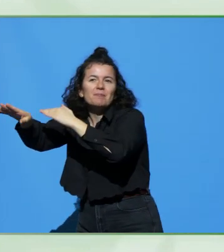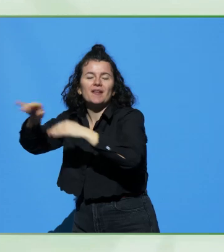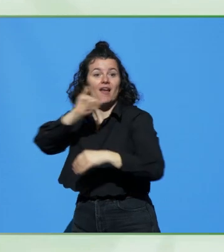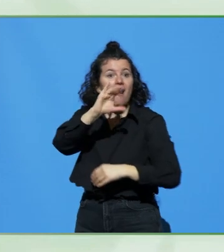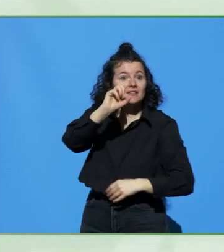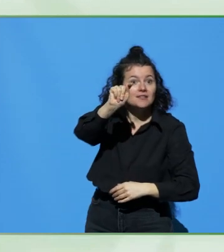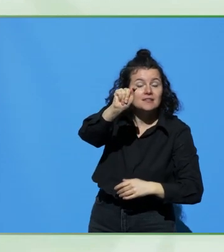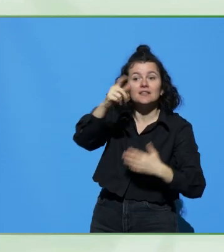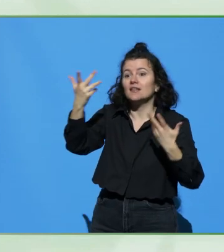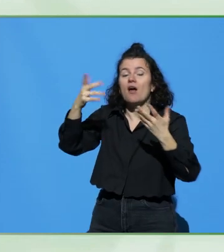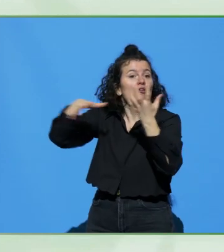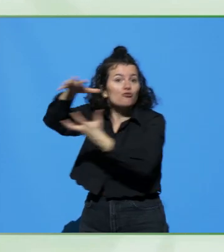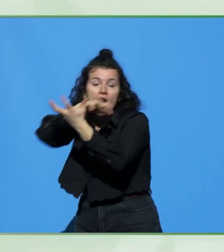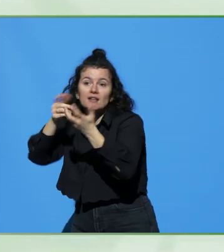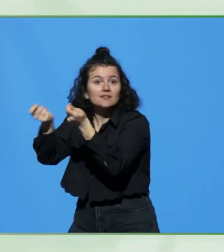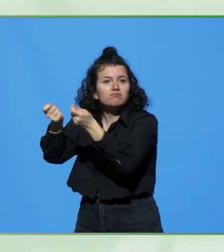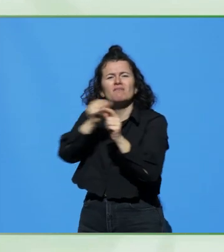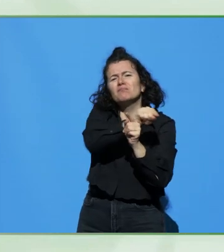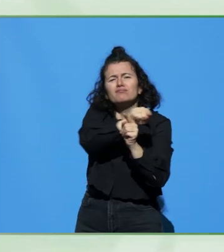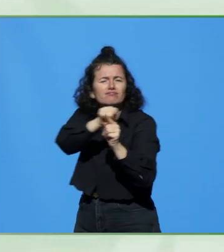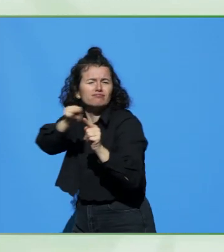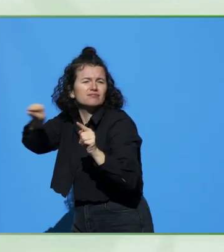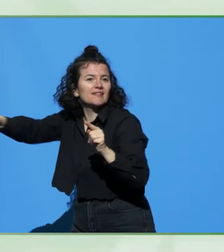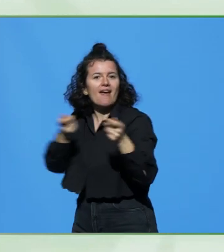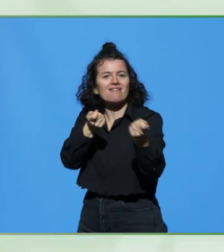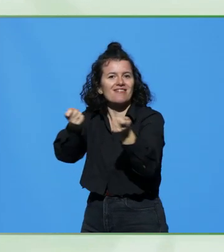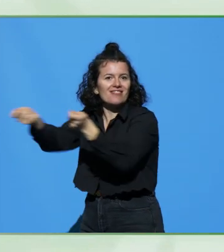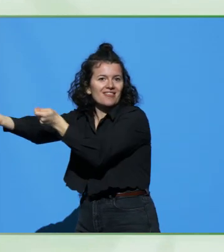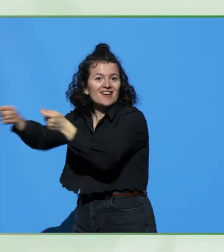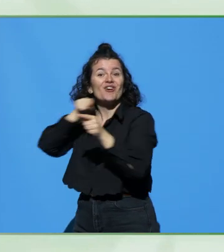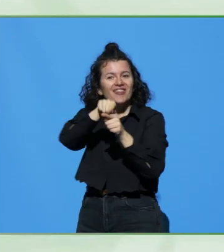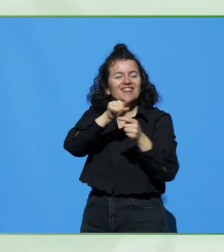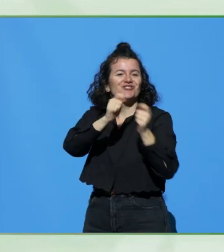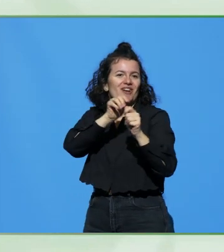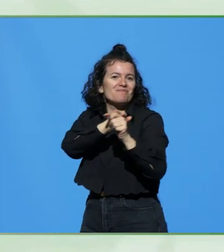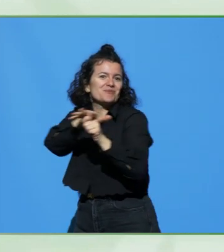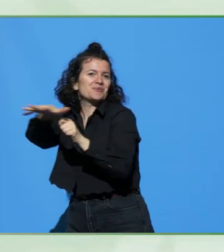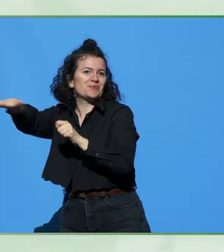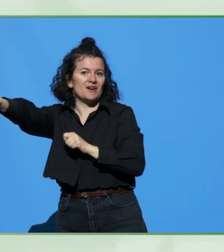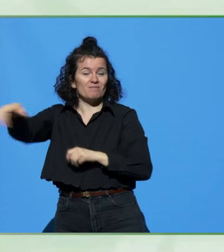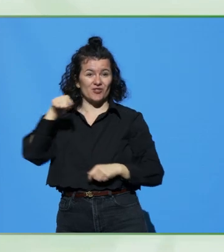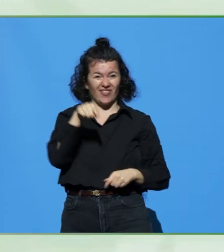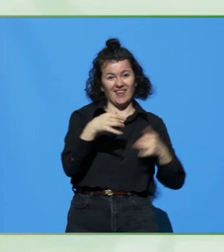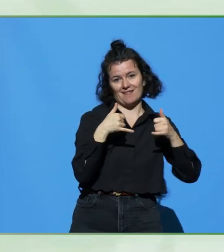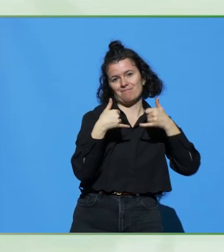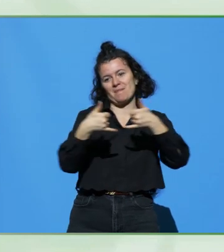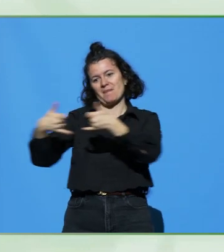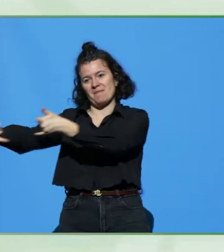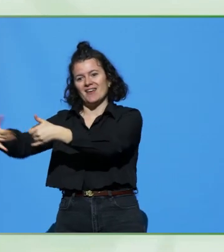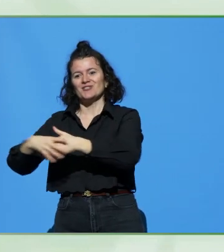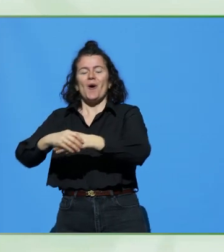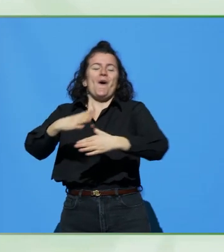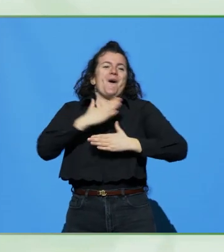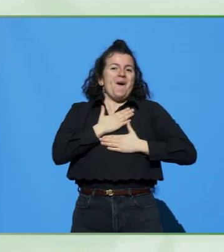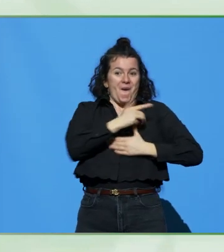from 1800 onwards here in Vienna. You guys, we're so lucky. We are here